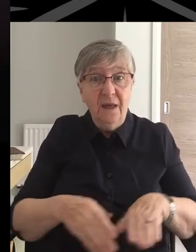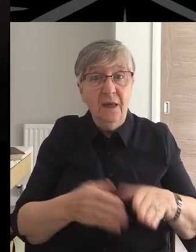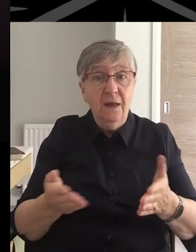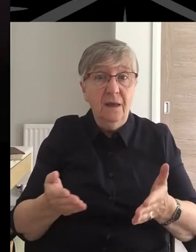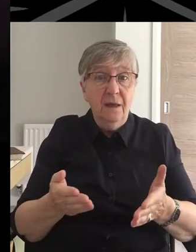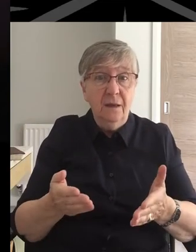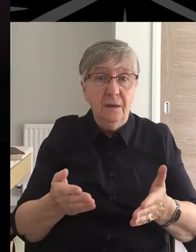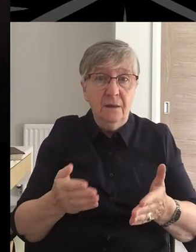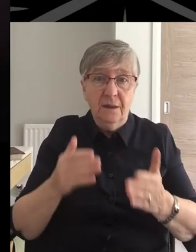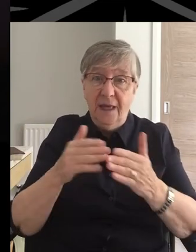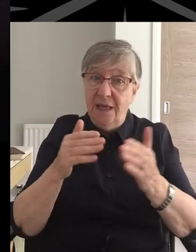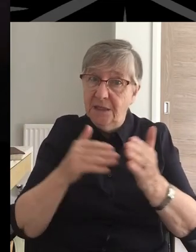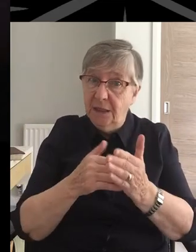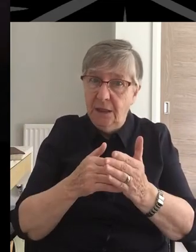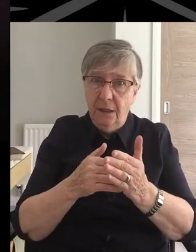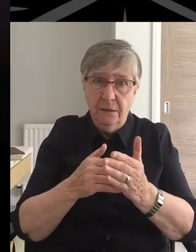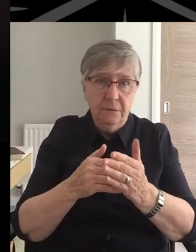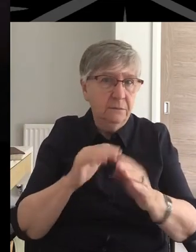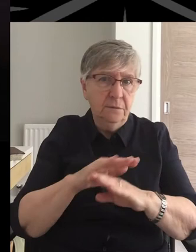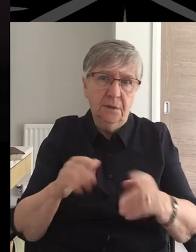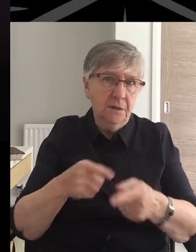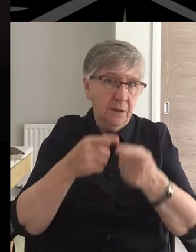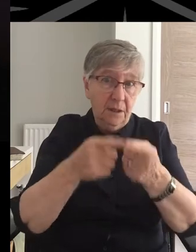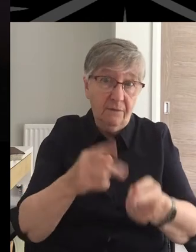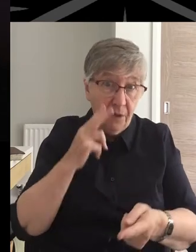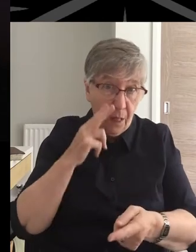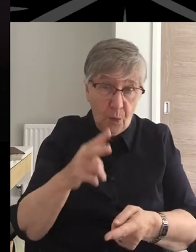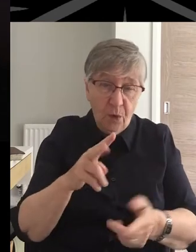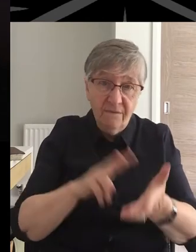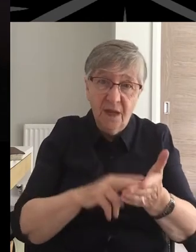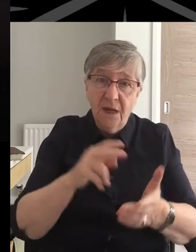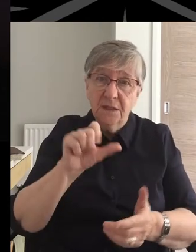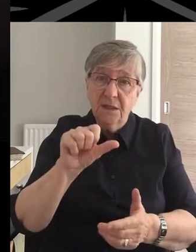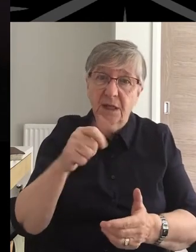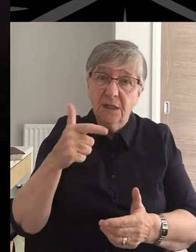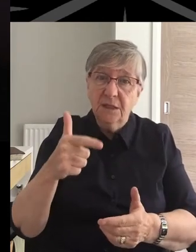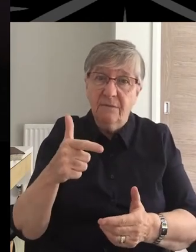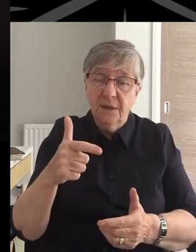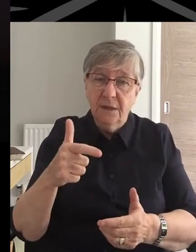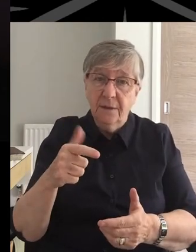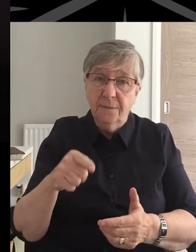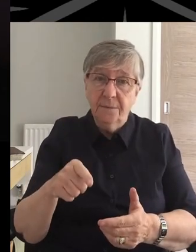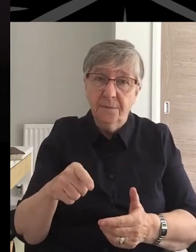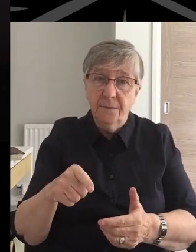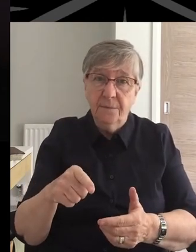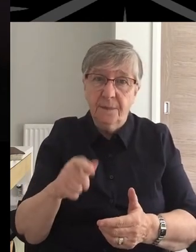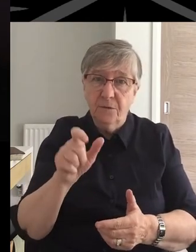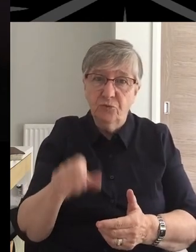Well, Ezekiel doesn't get an enticement like that. Look at verses 6 and 7 of chapter 2.